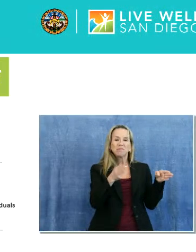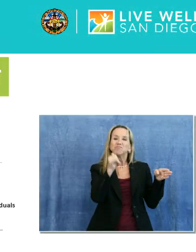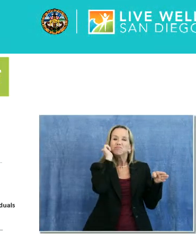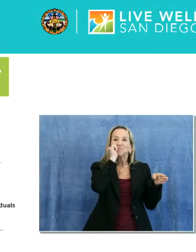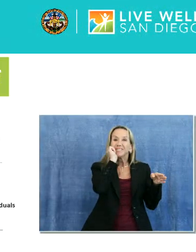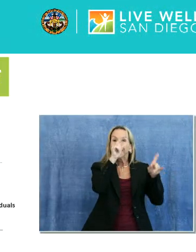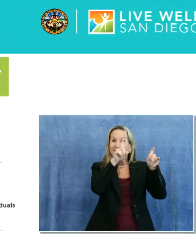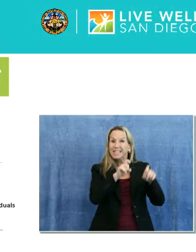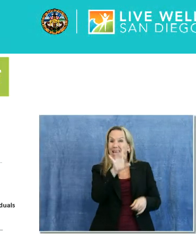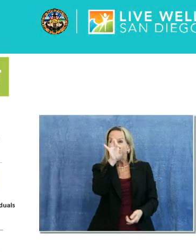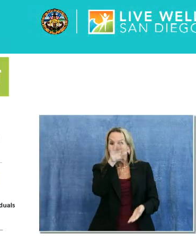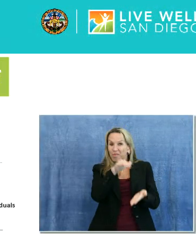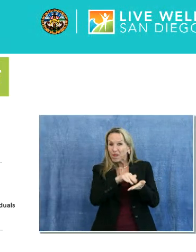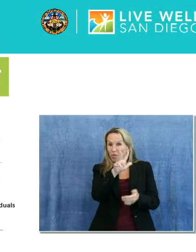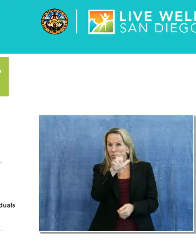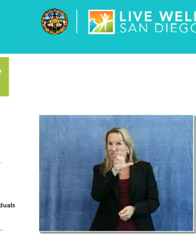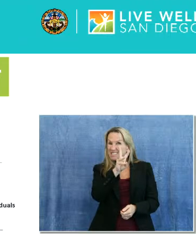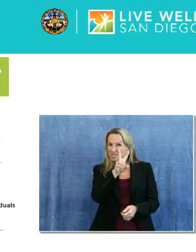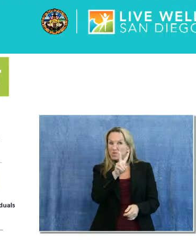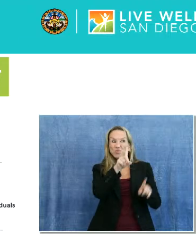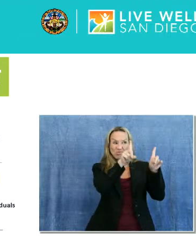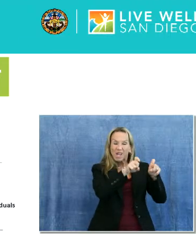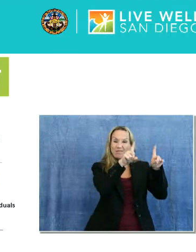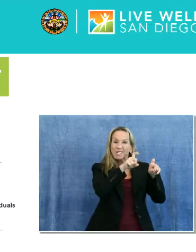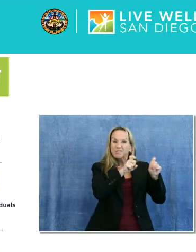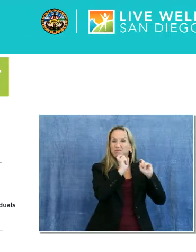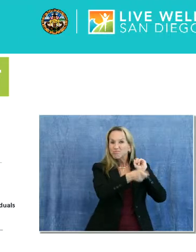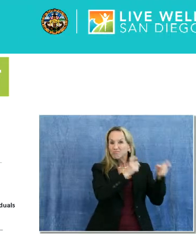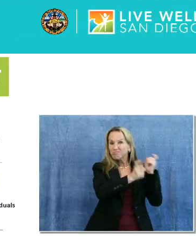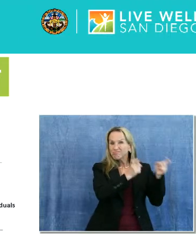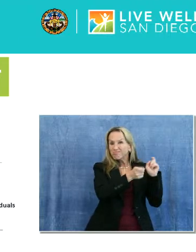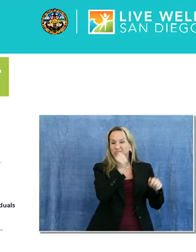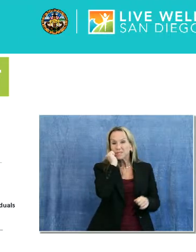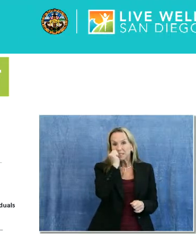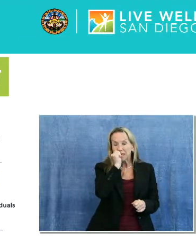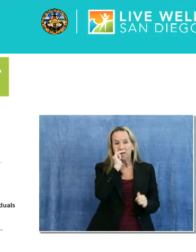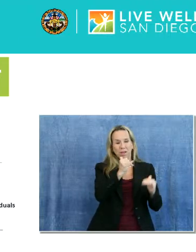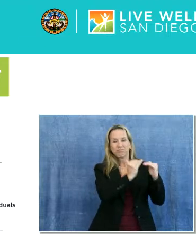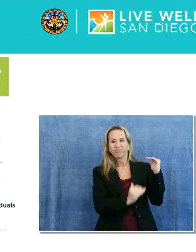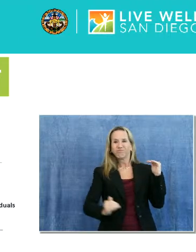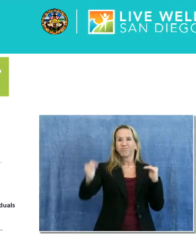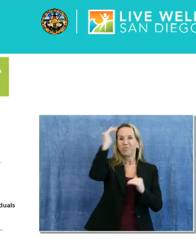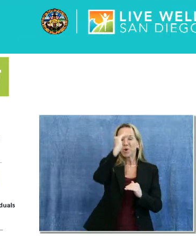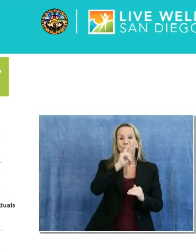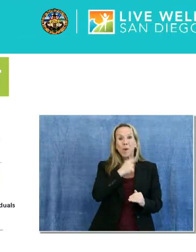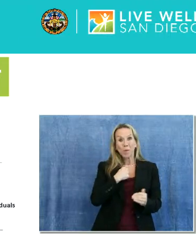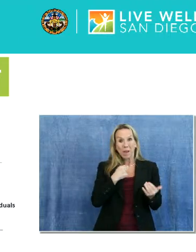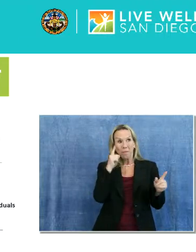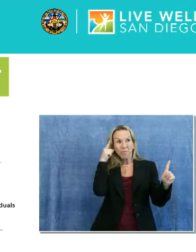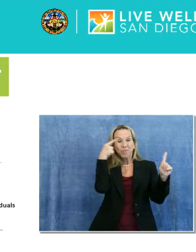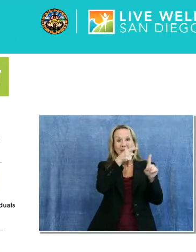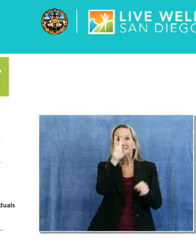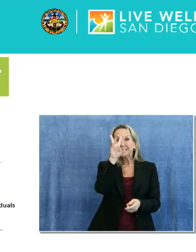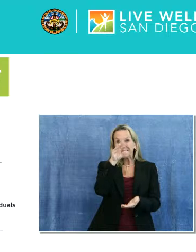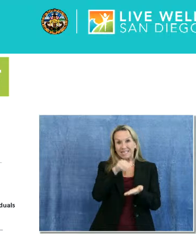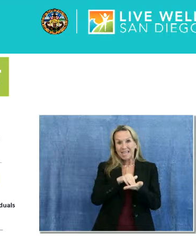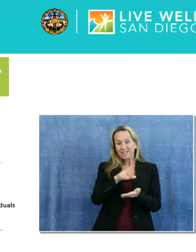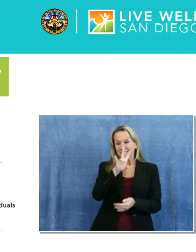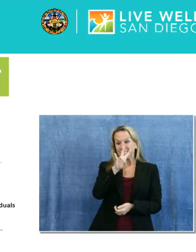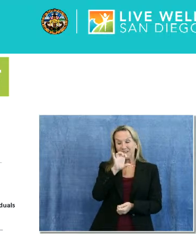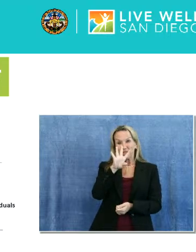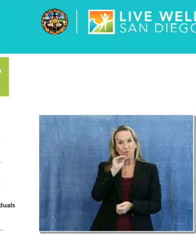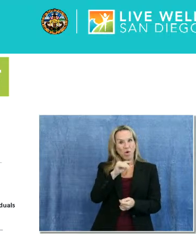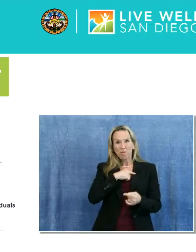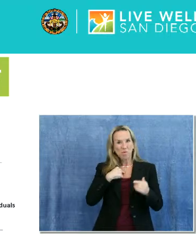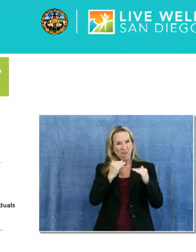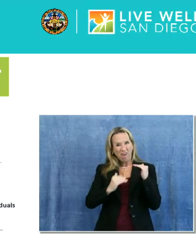at 8,362. Again, well in excess of our goal of 6,740. Probably a